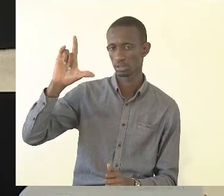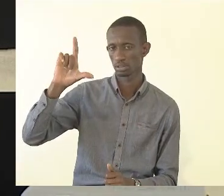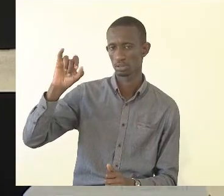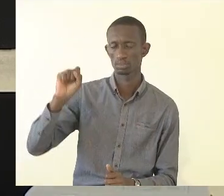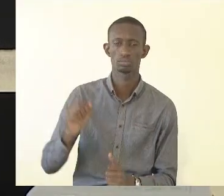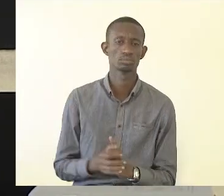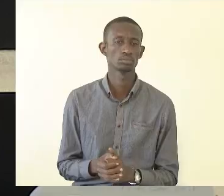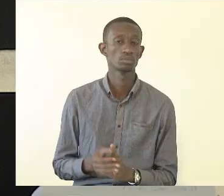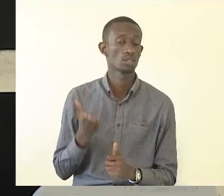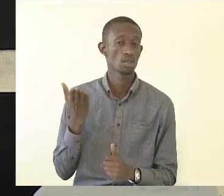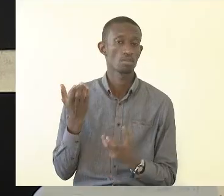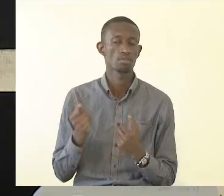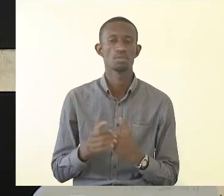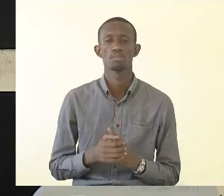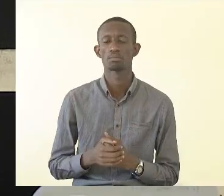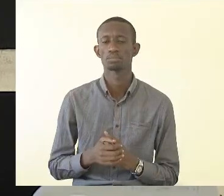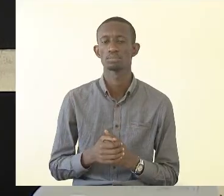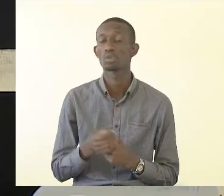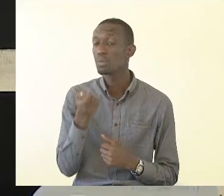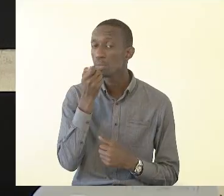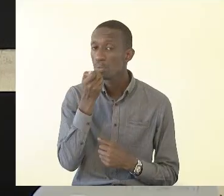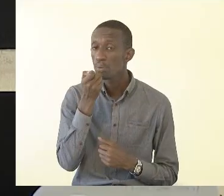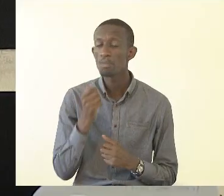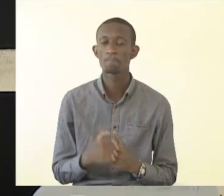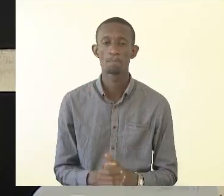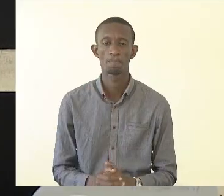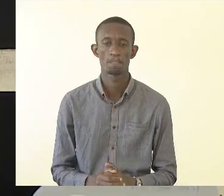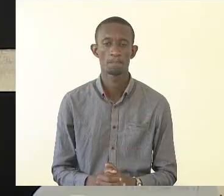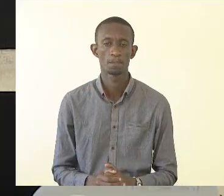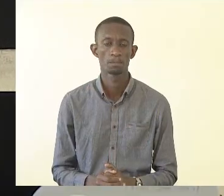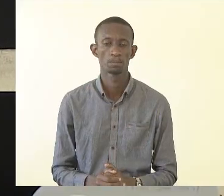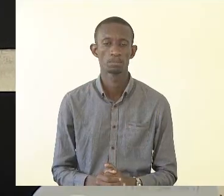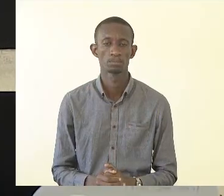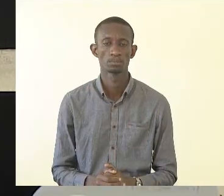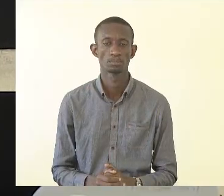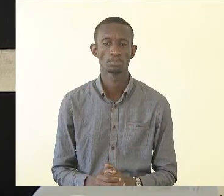between. So the temperatures